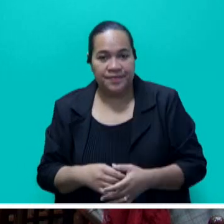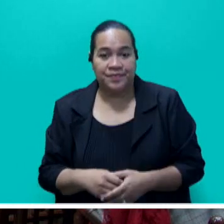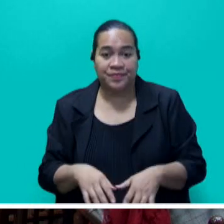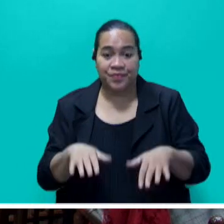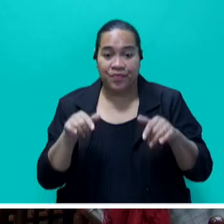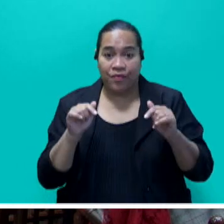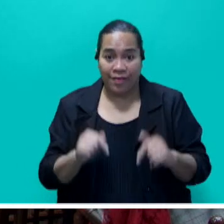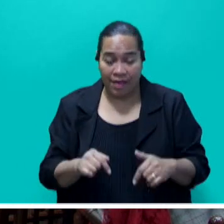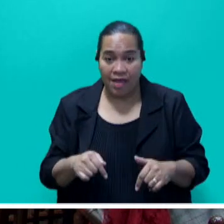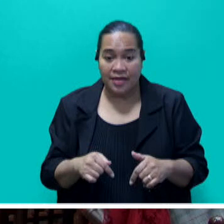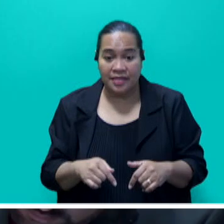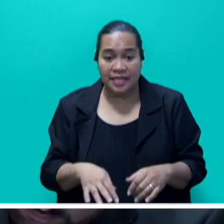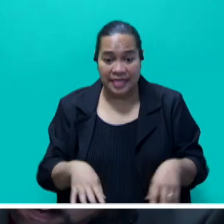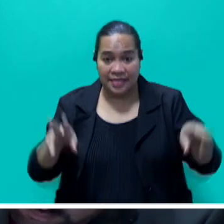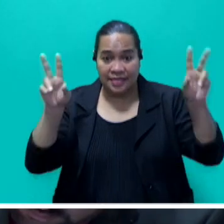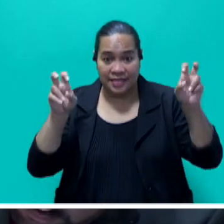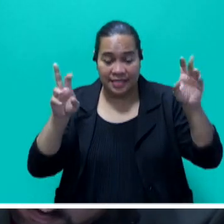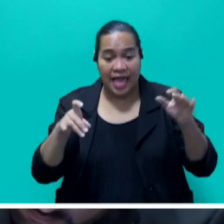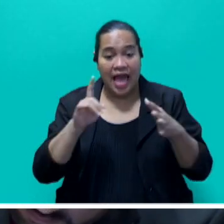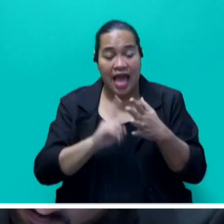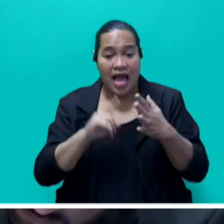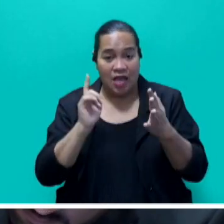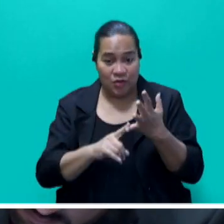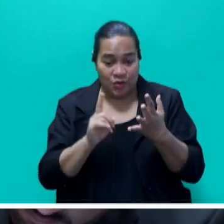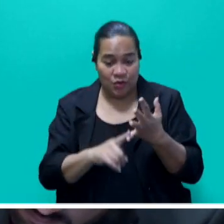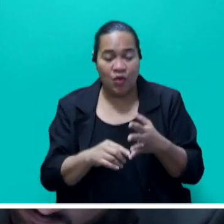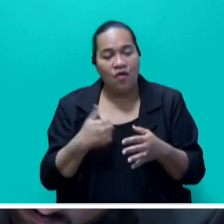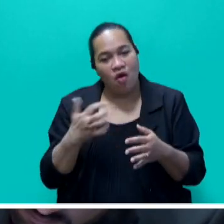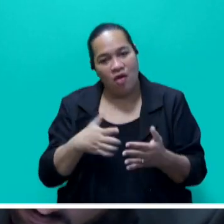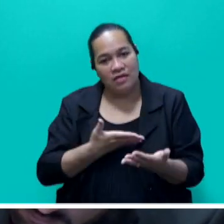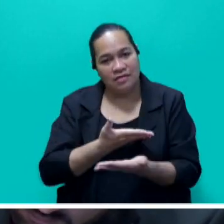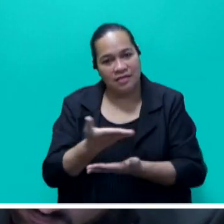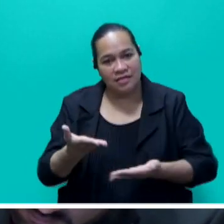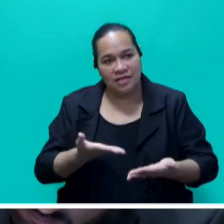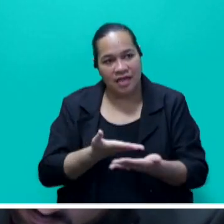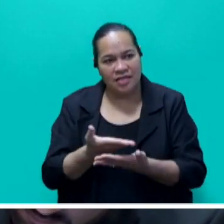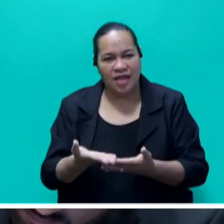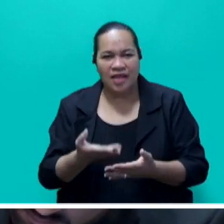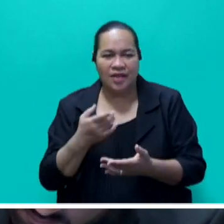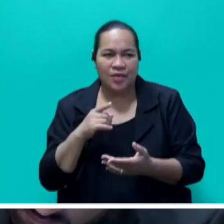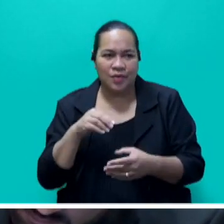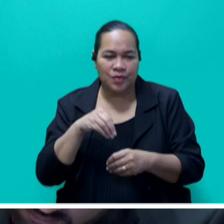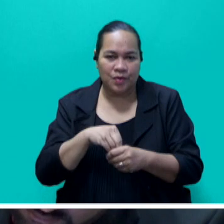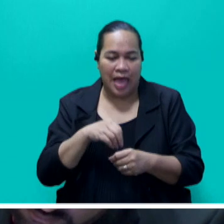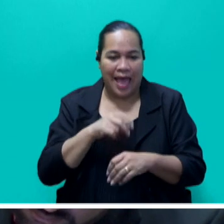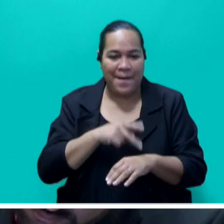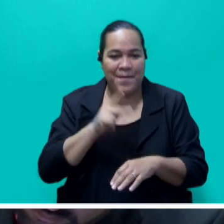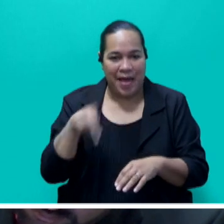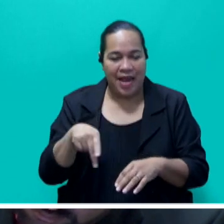this subject of IUU has been discussed in one way or another in Parliament,